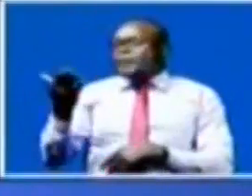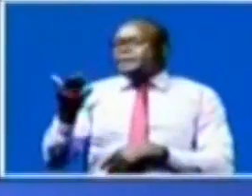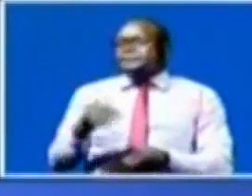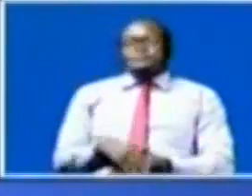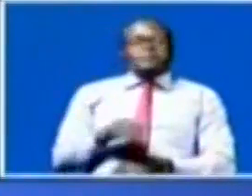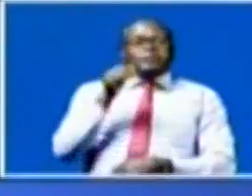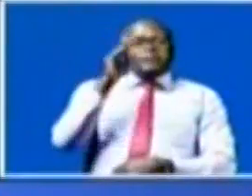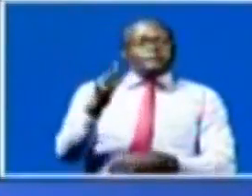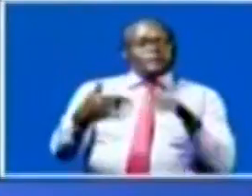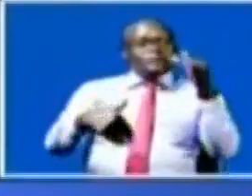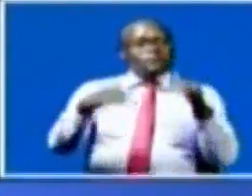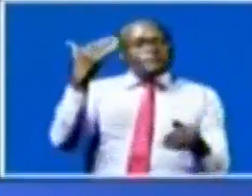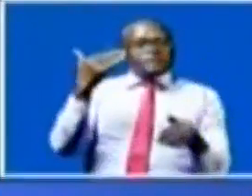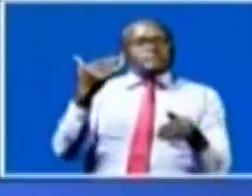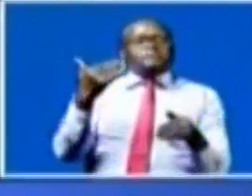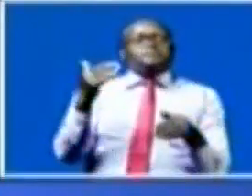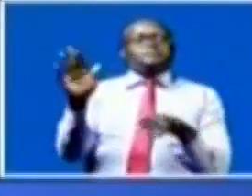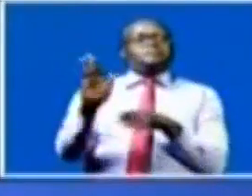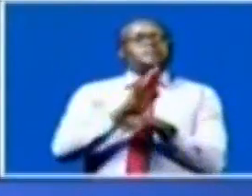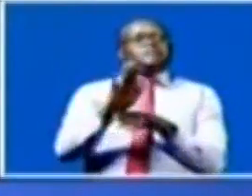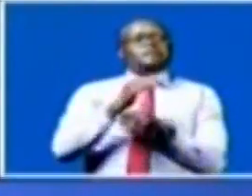if a university is busy